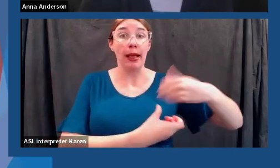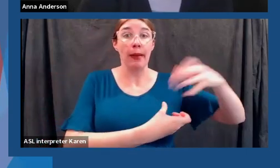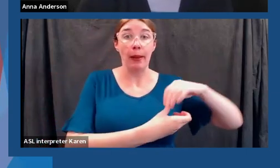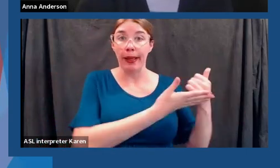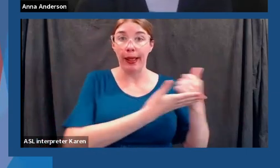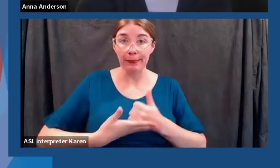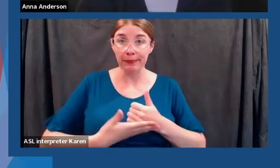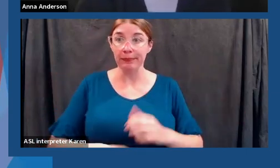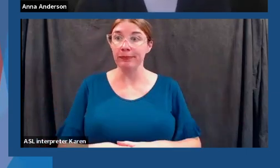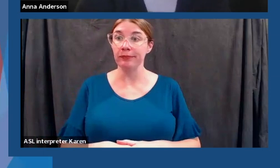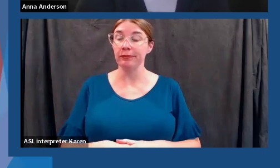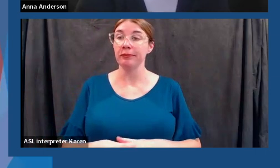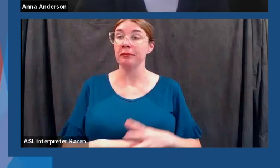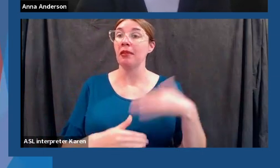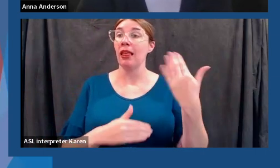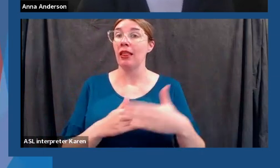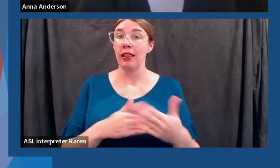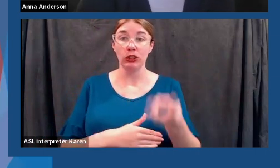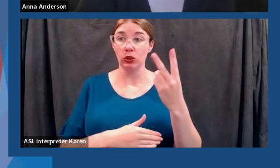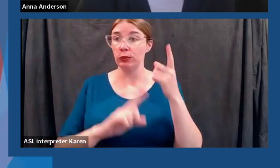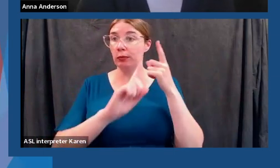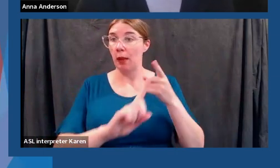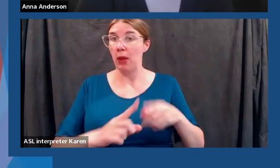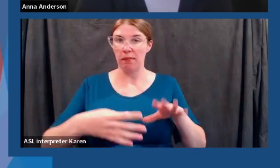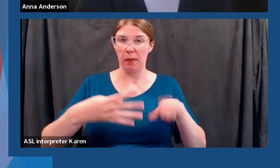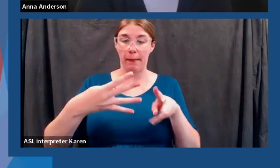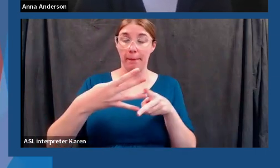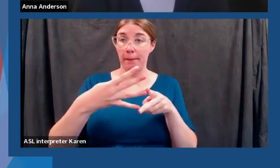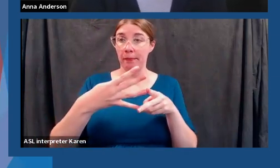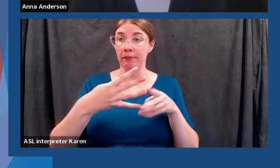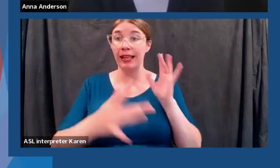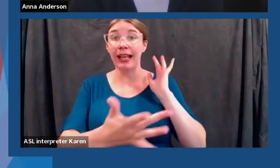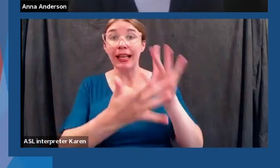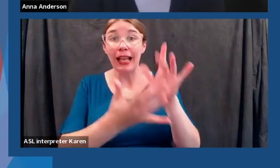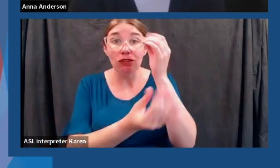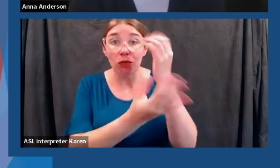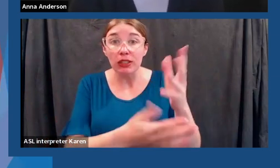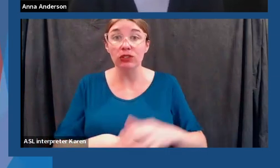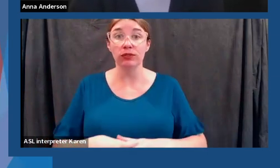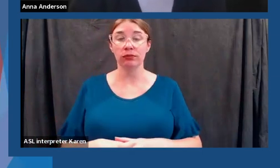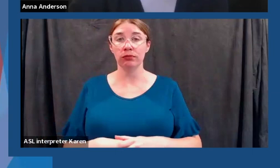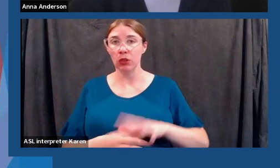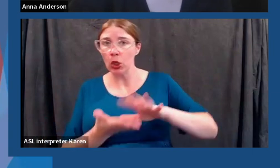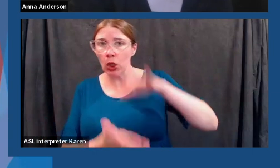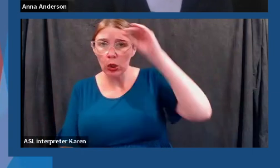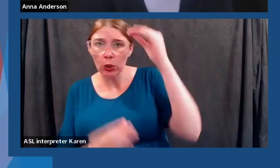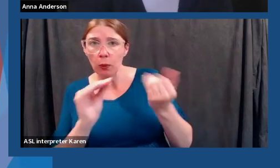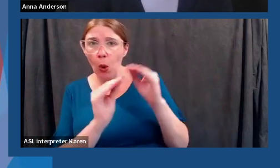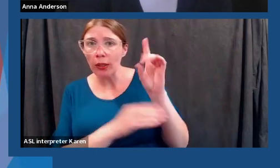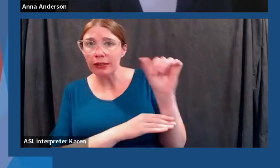basically our contact information and where you can find out more about the Disability Vote